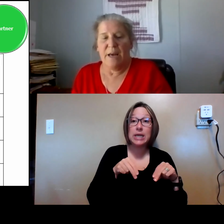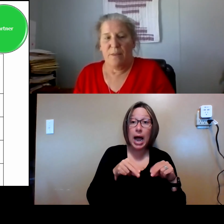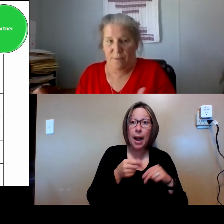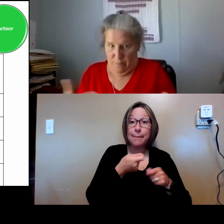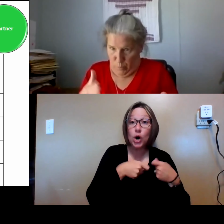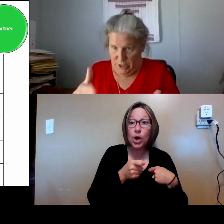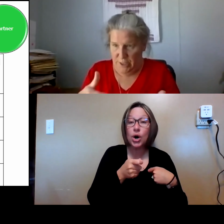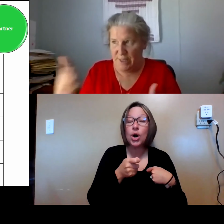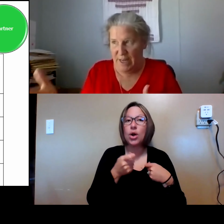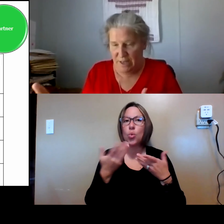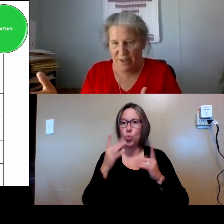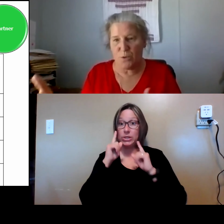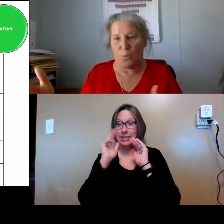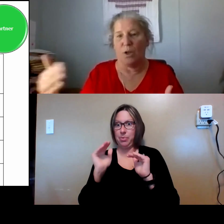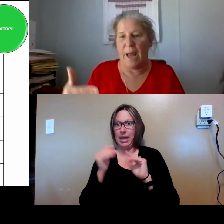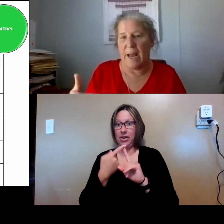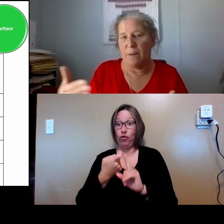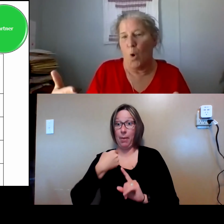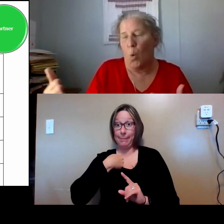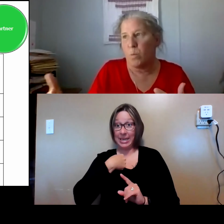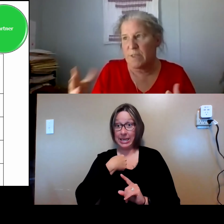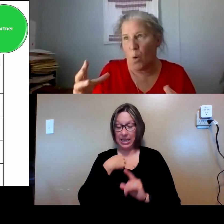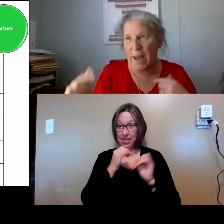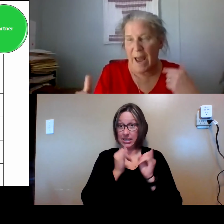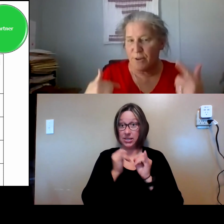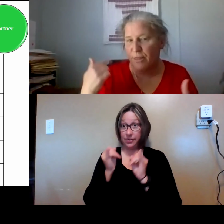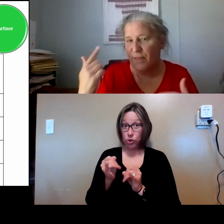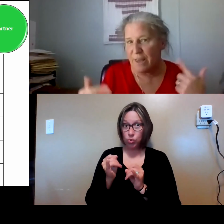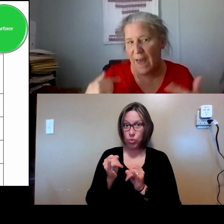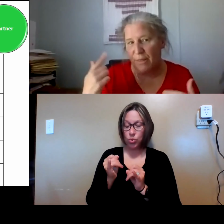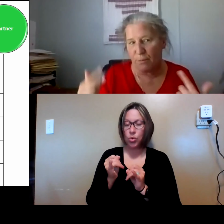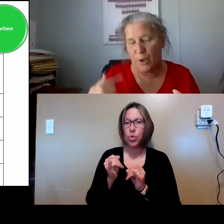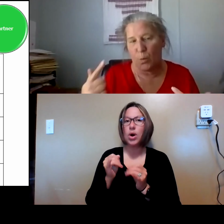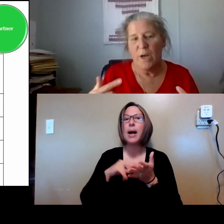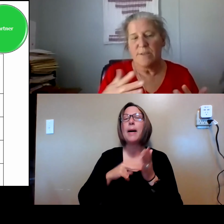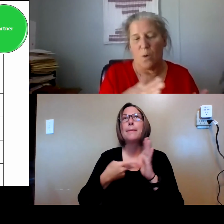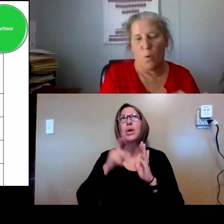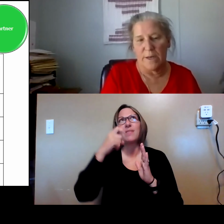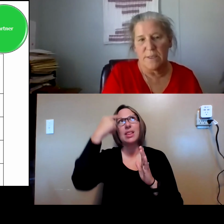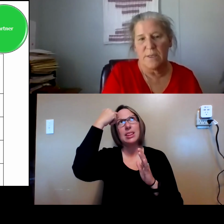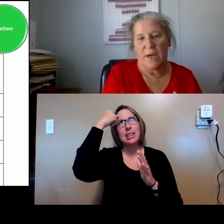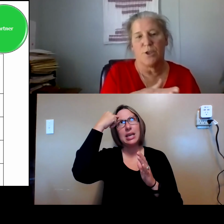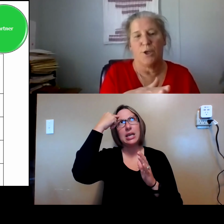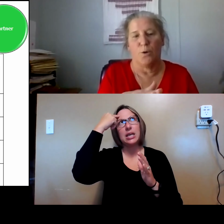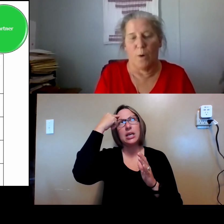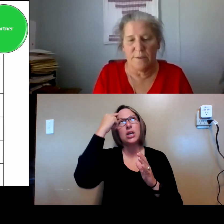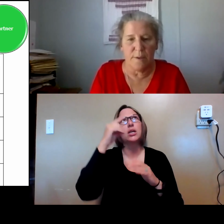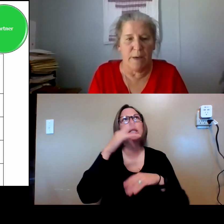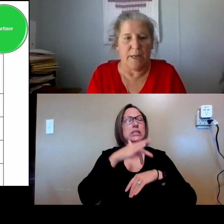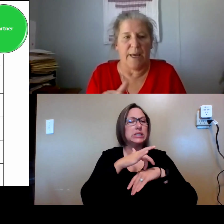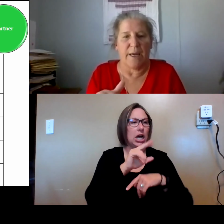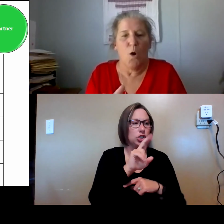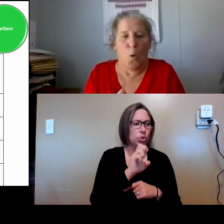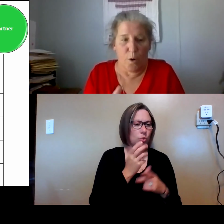me, which is the individual. And so we have to think that through. So what is the touch cue? What's